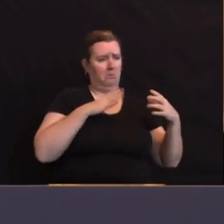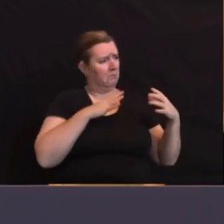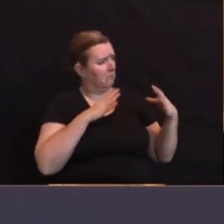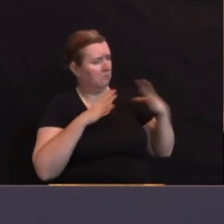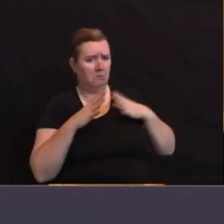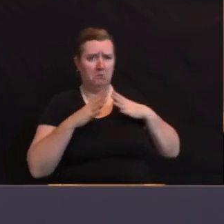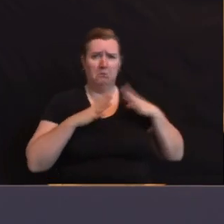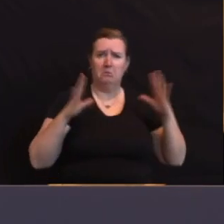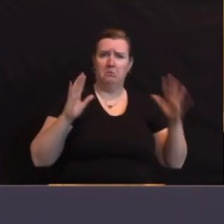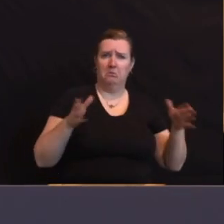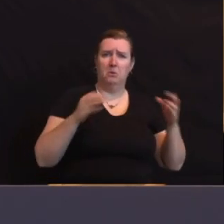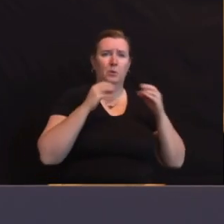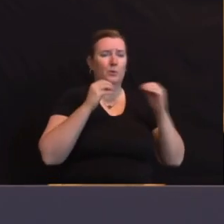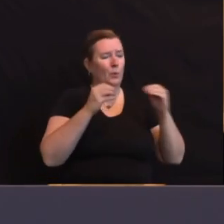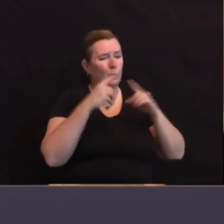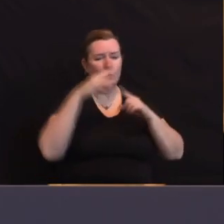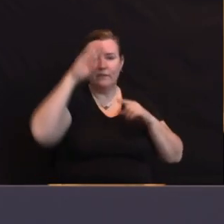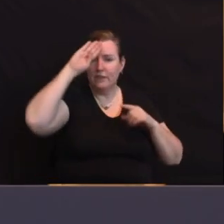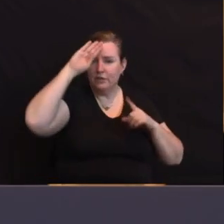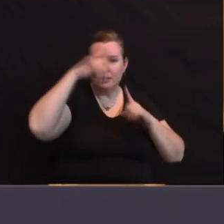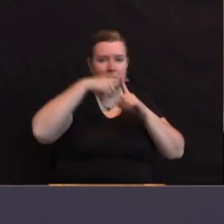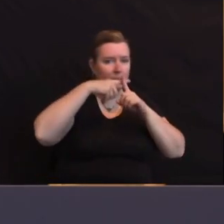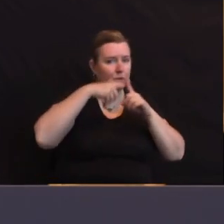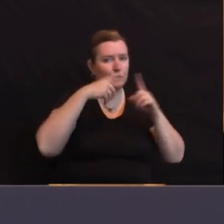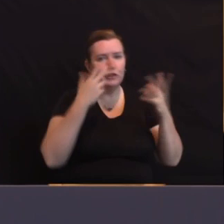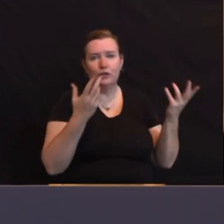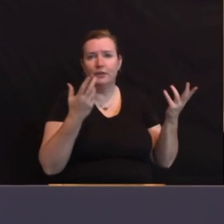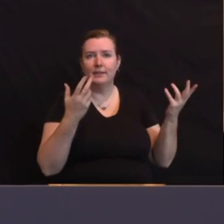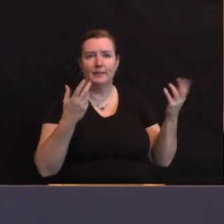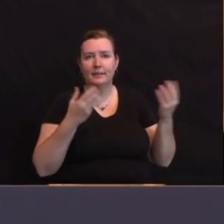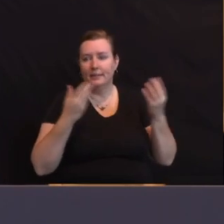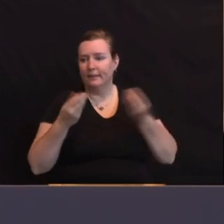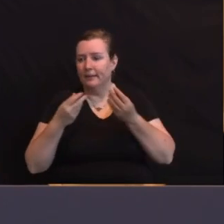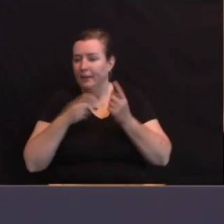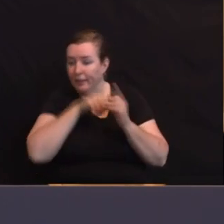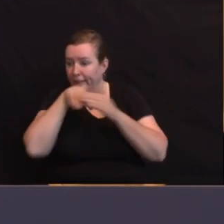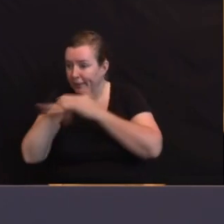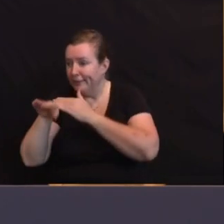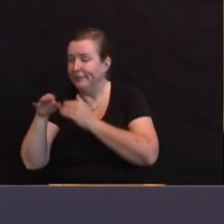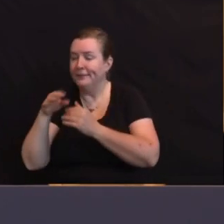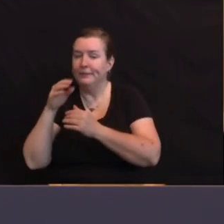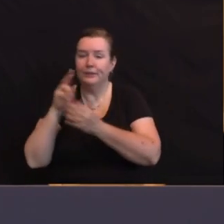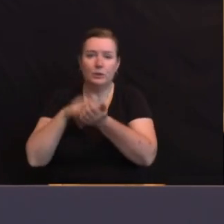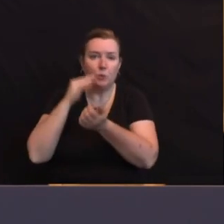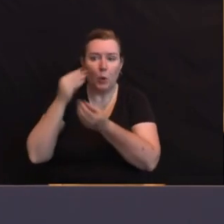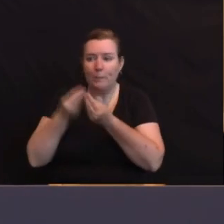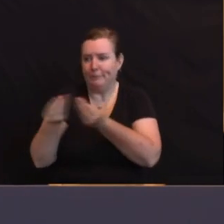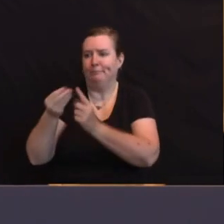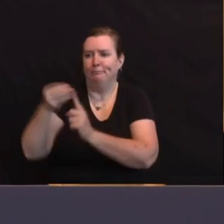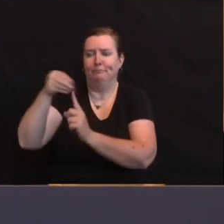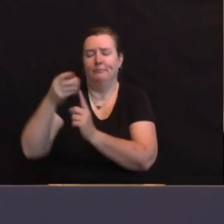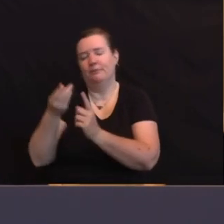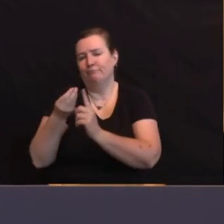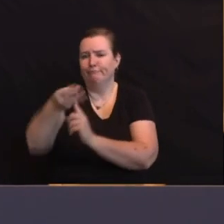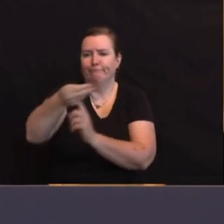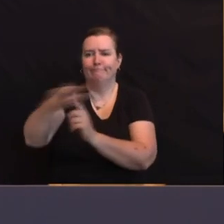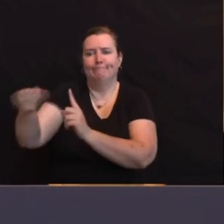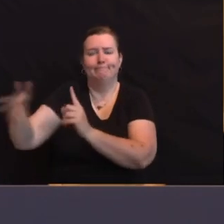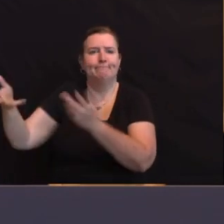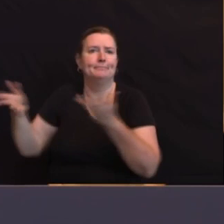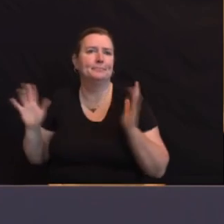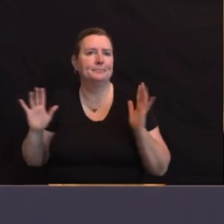And we've taken, as you've heard, some of them, we've taken a lot of steps to make sure that does not happen going forward, including, by the way, a lot of testing. So